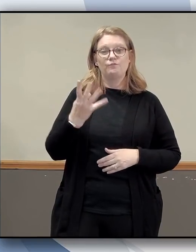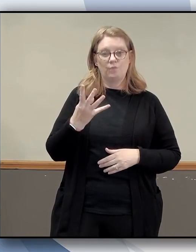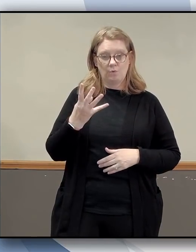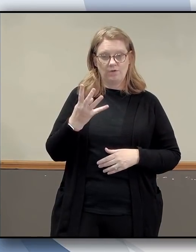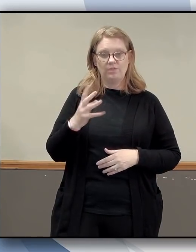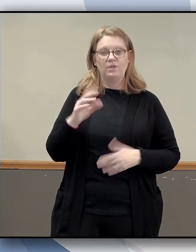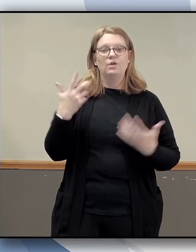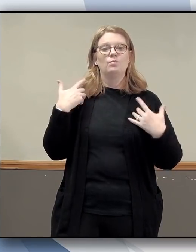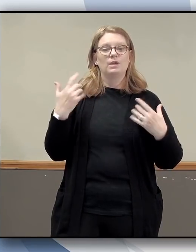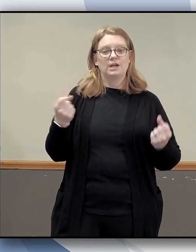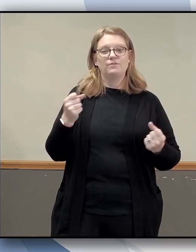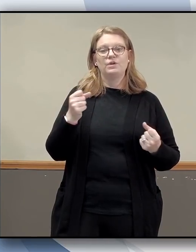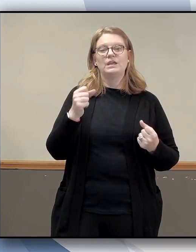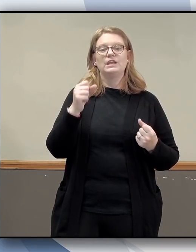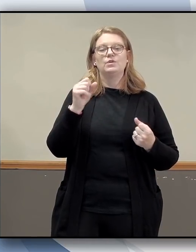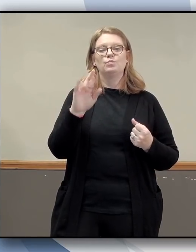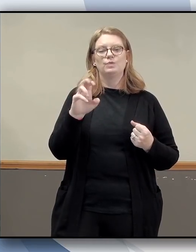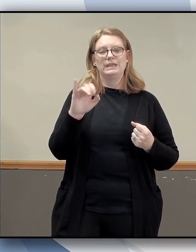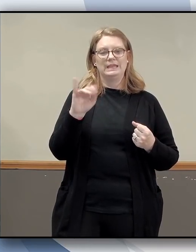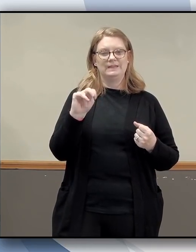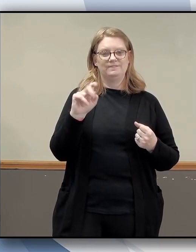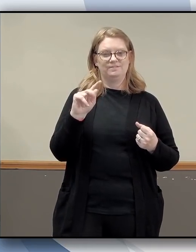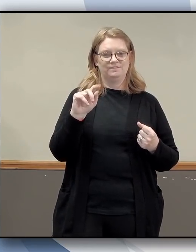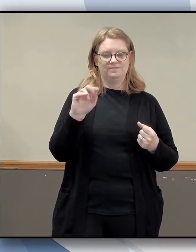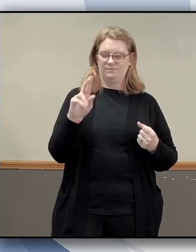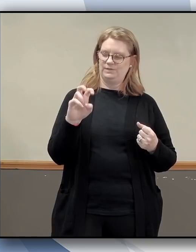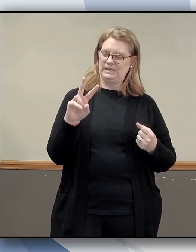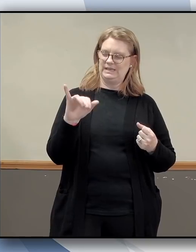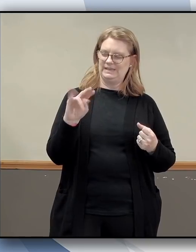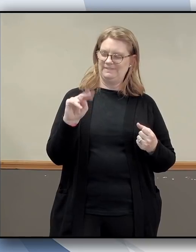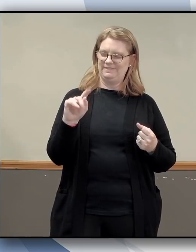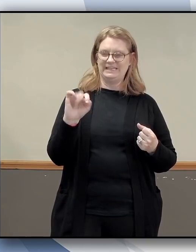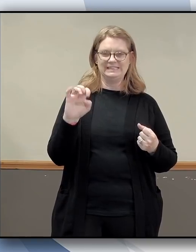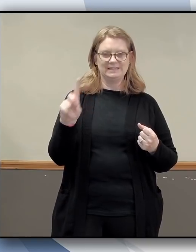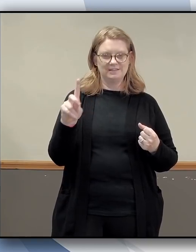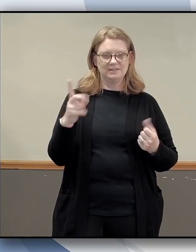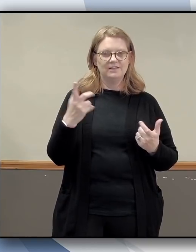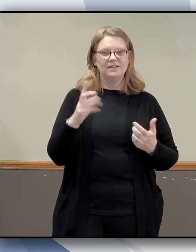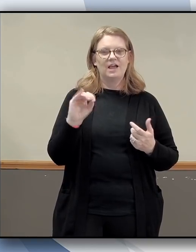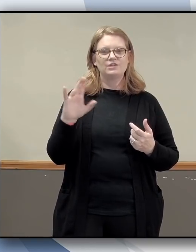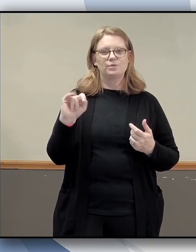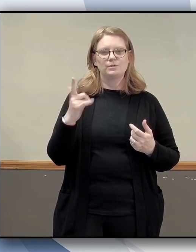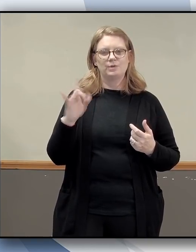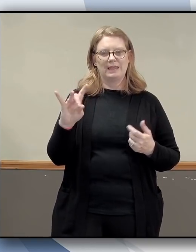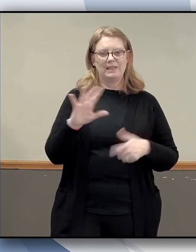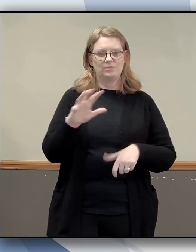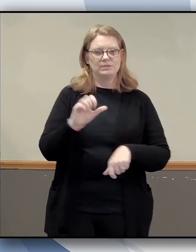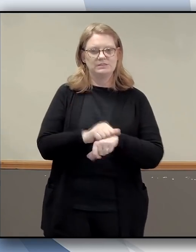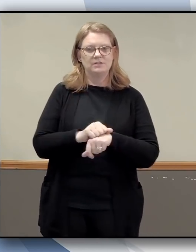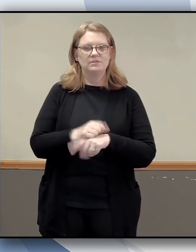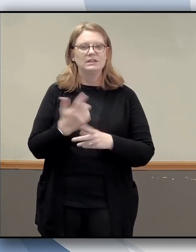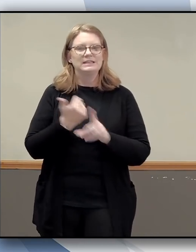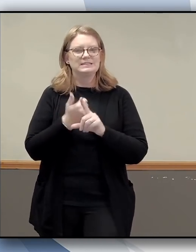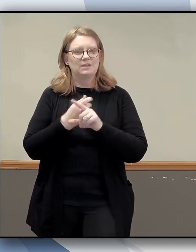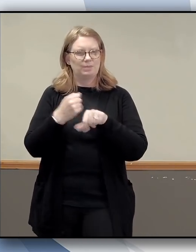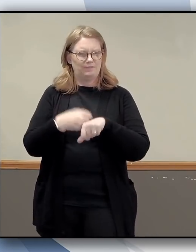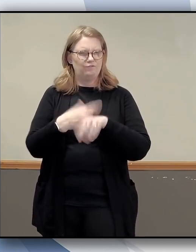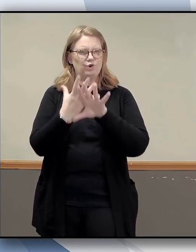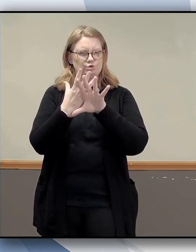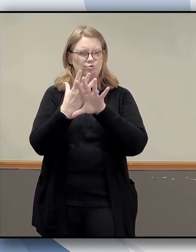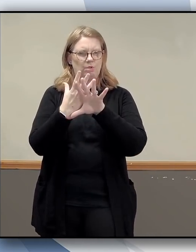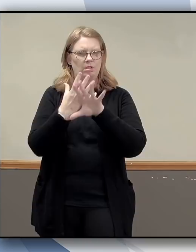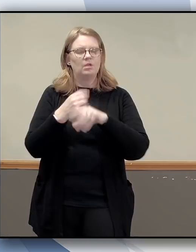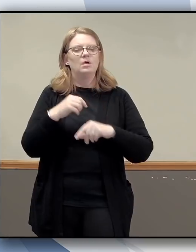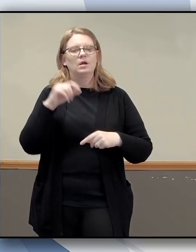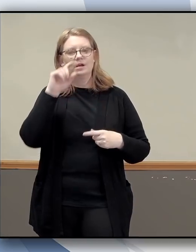and that's coming up on October 28th. And you can reserve your spot now. It's going to be a virtual event, but you